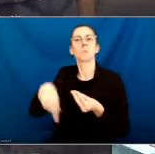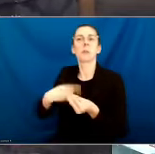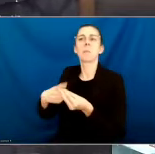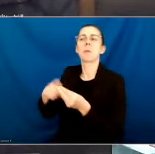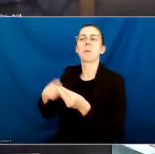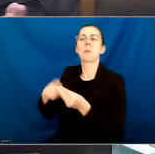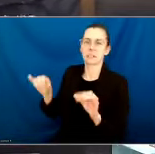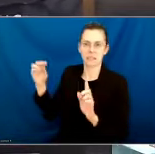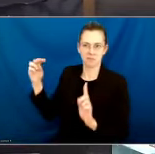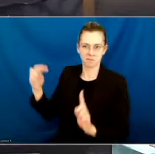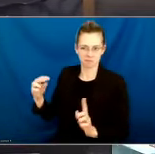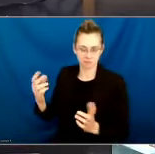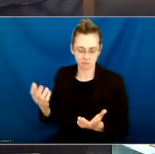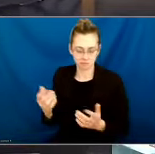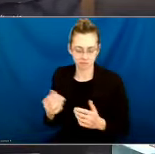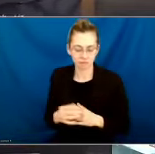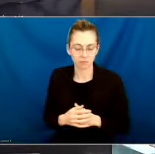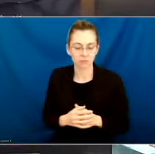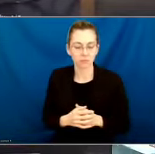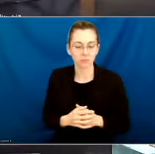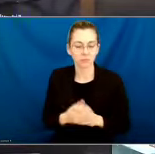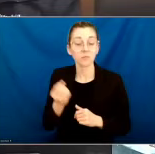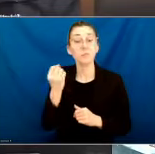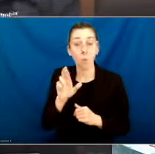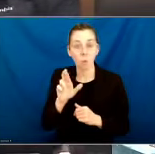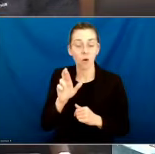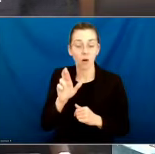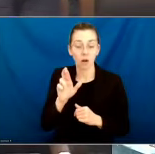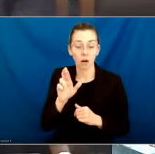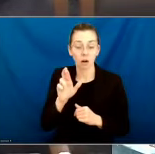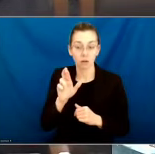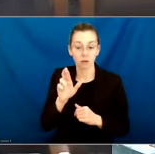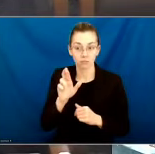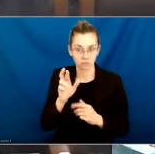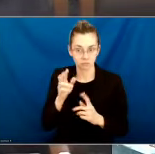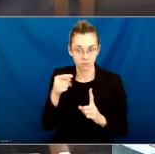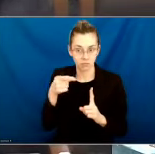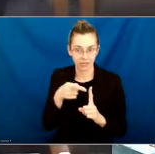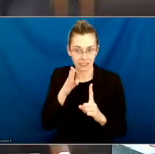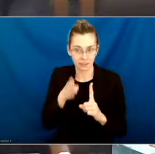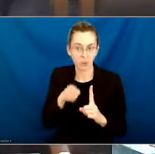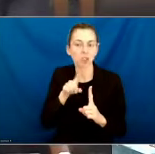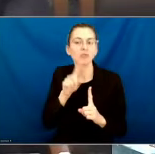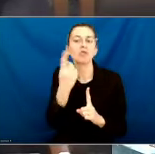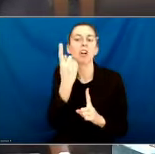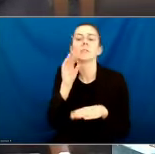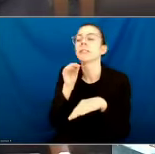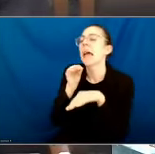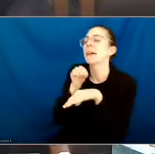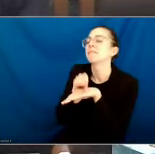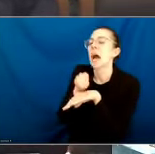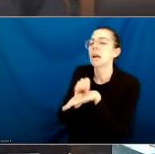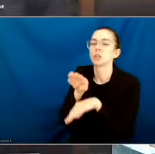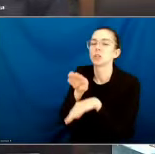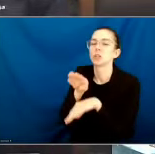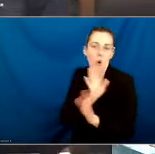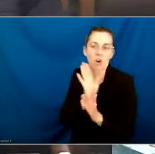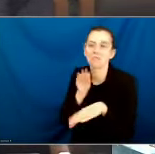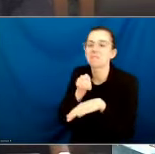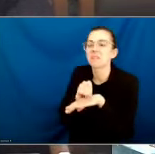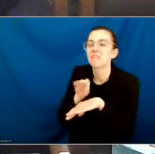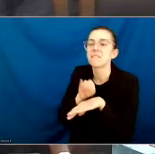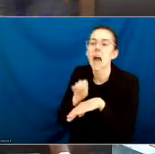they are then relegated to advisory boards, councils that